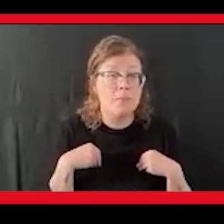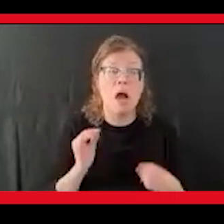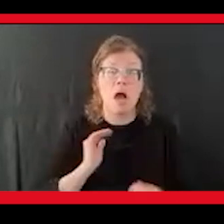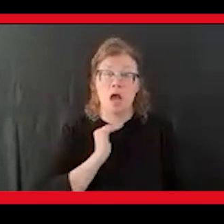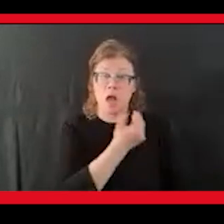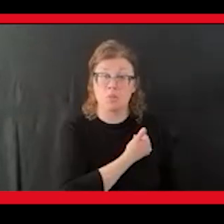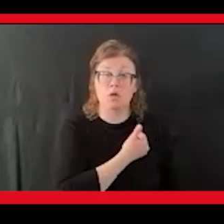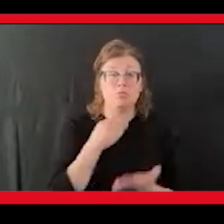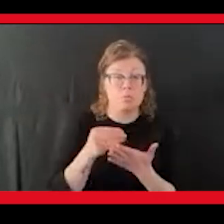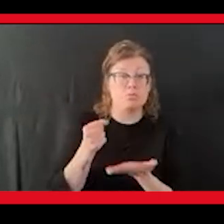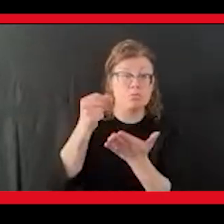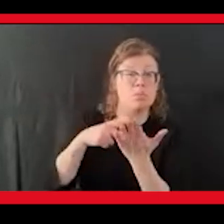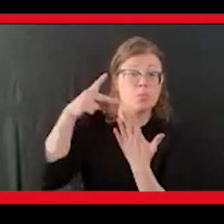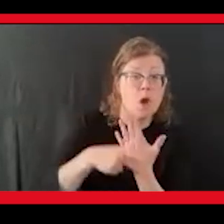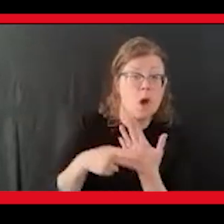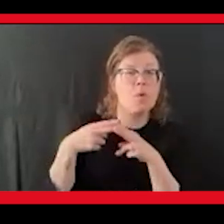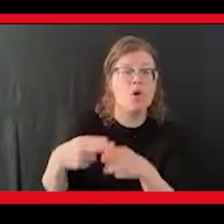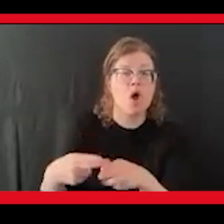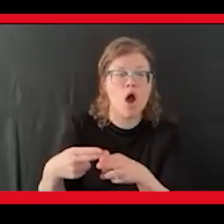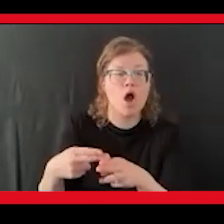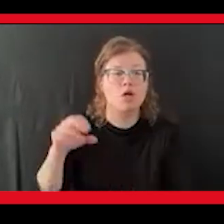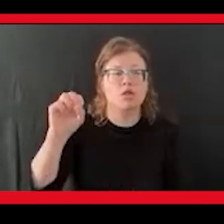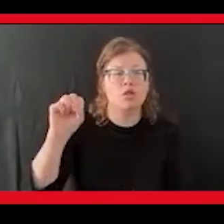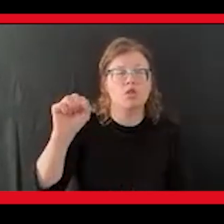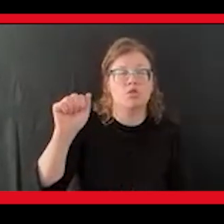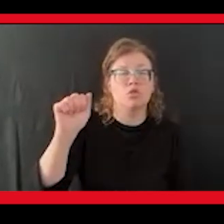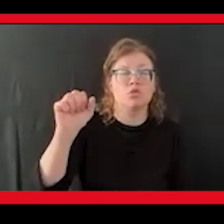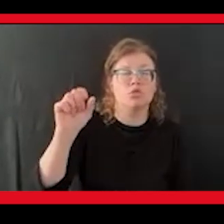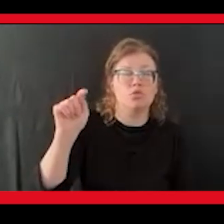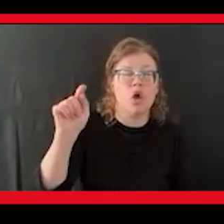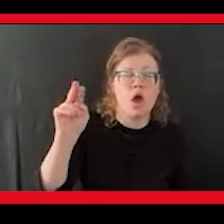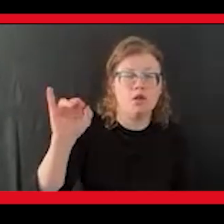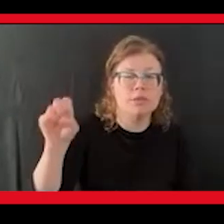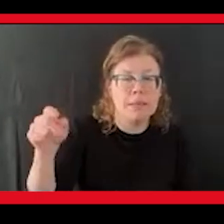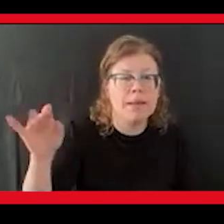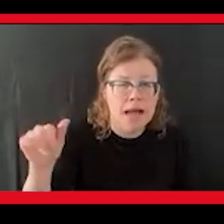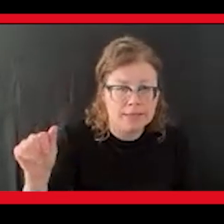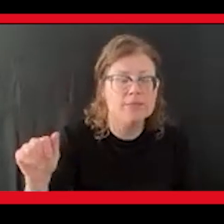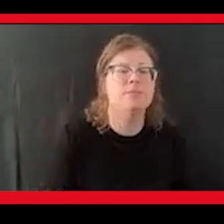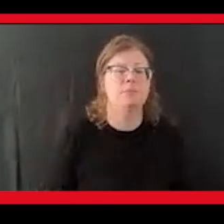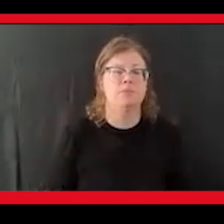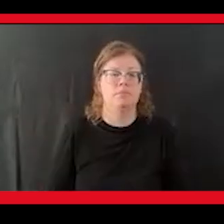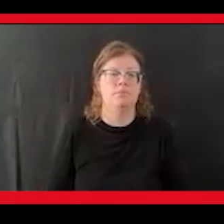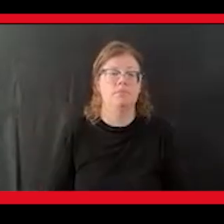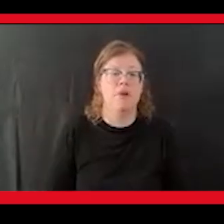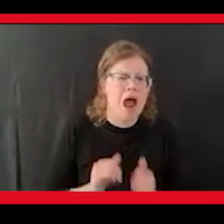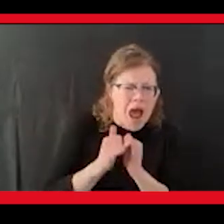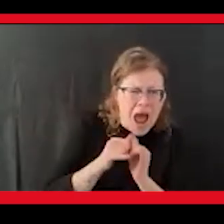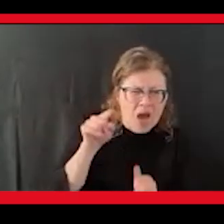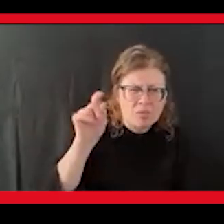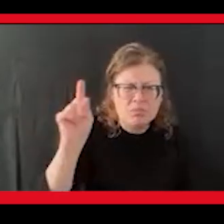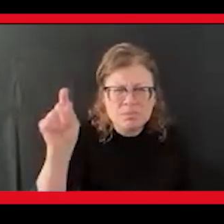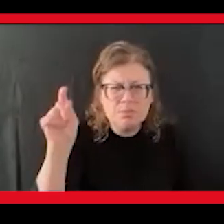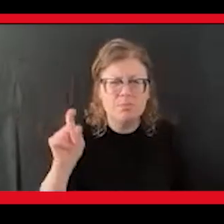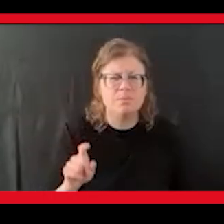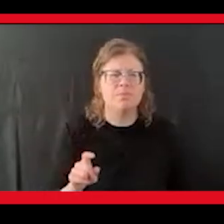can be accessed through the CADA website under Login, which is always in the upper right-hand corner,